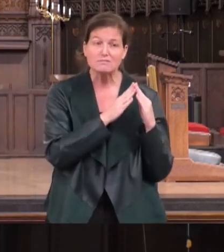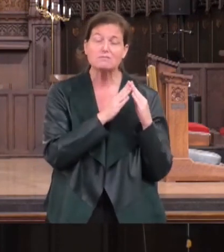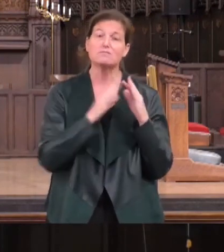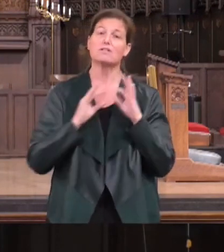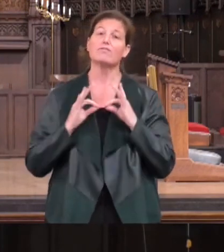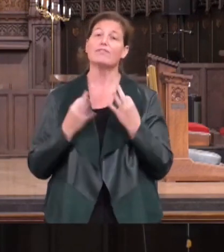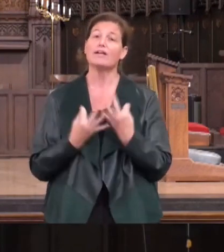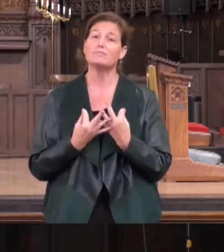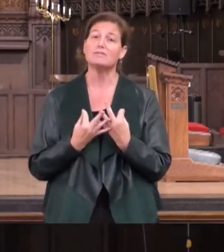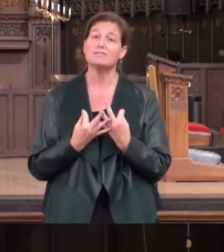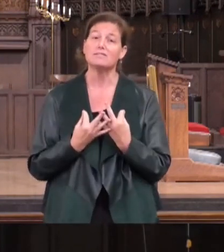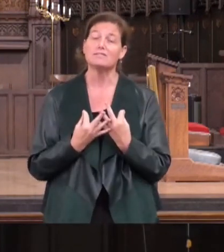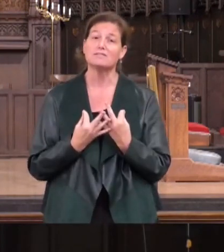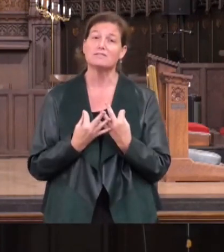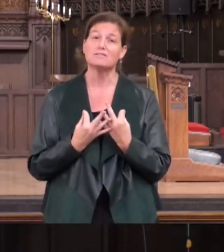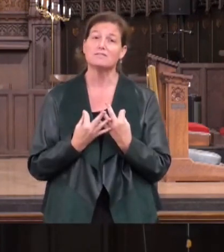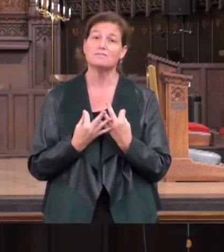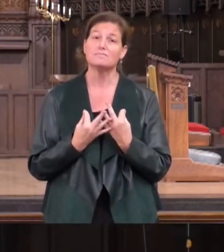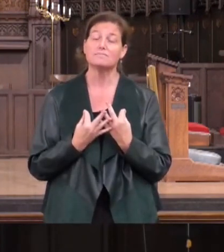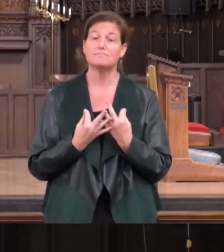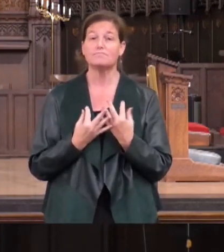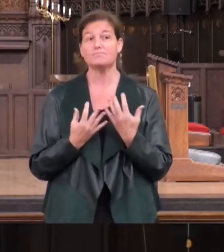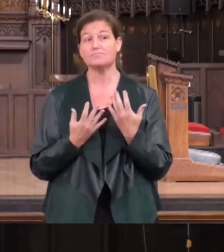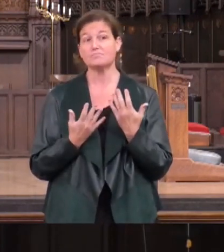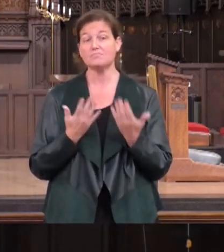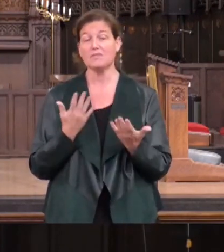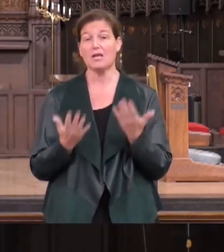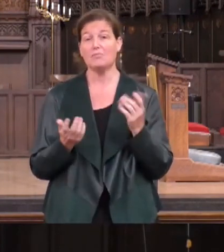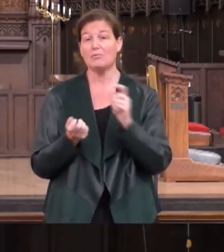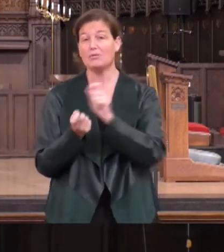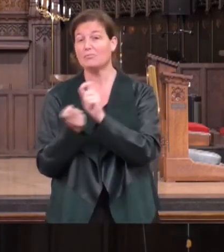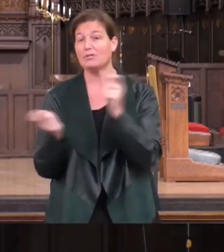families? It might be revolutionary.